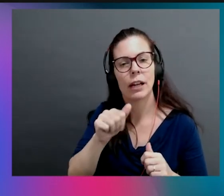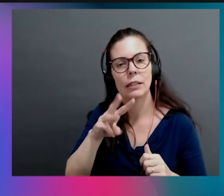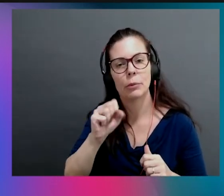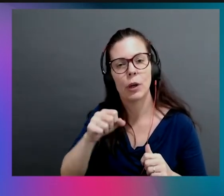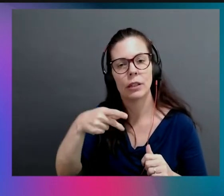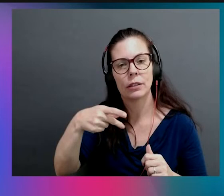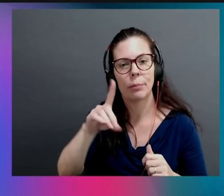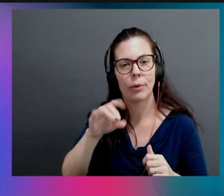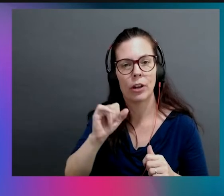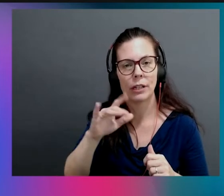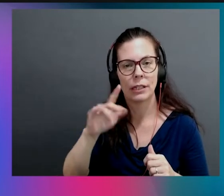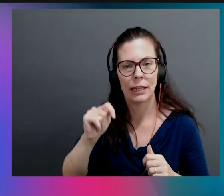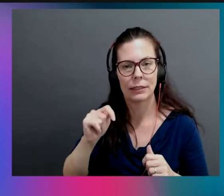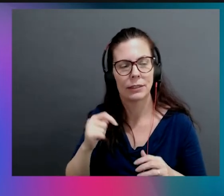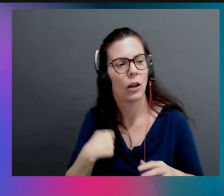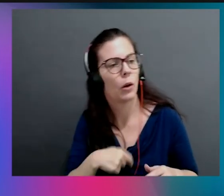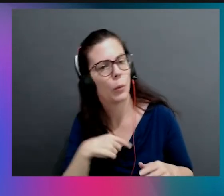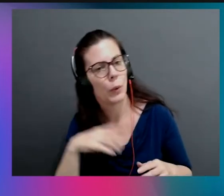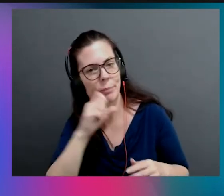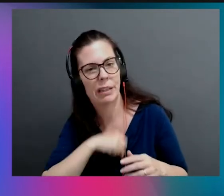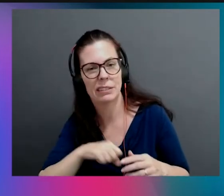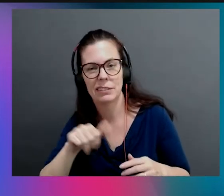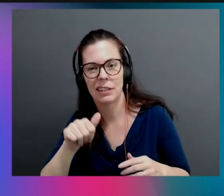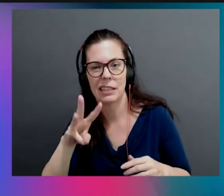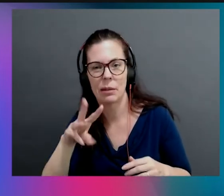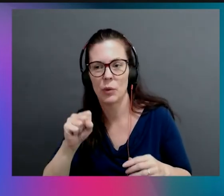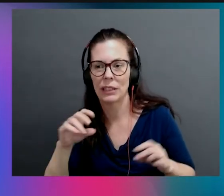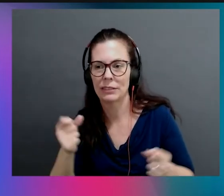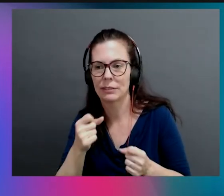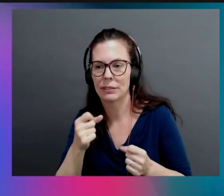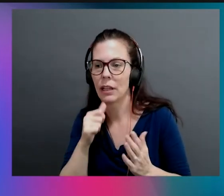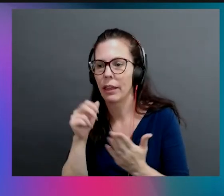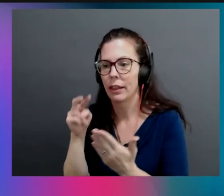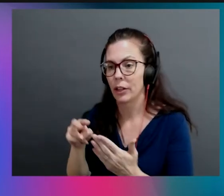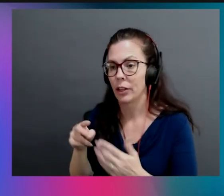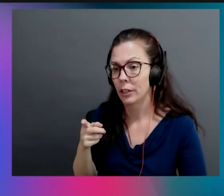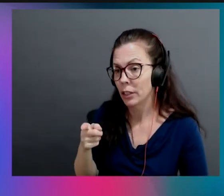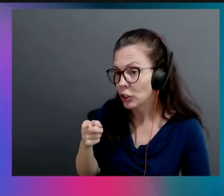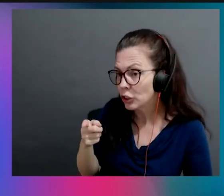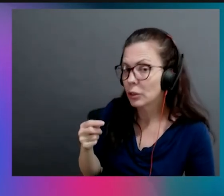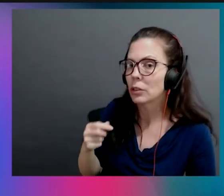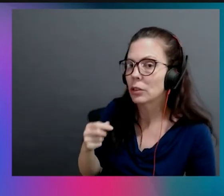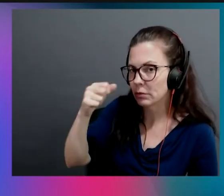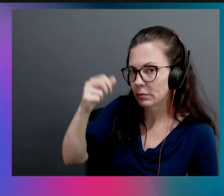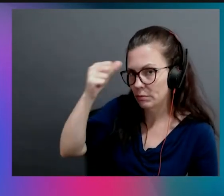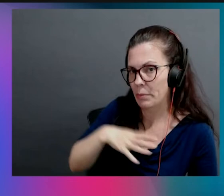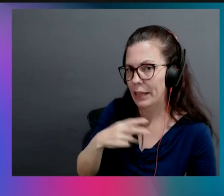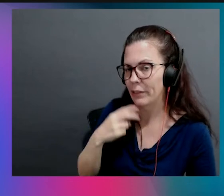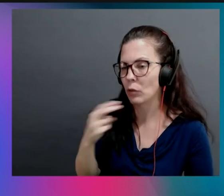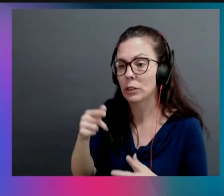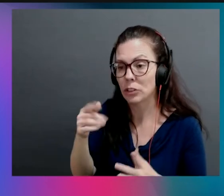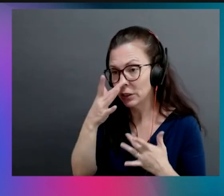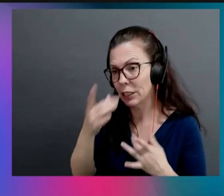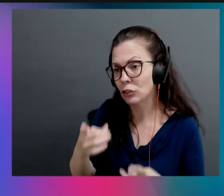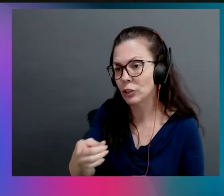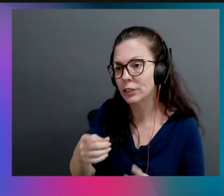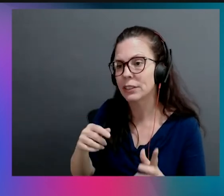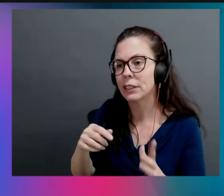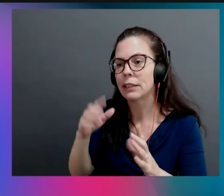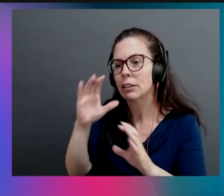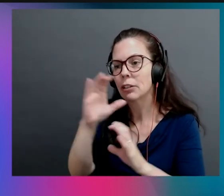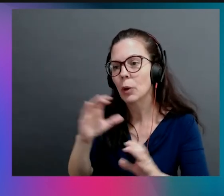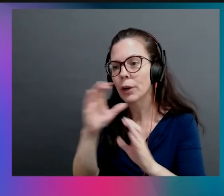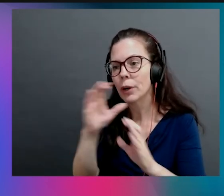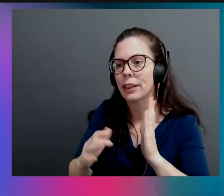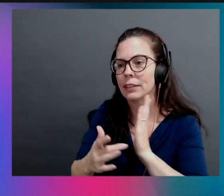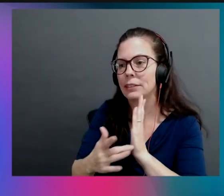missed 2022. AWS. That's okay. Yeah. Are you interested in exploring the future of technology with speakers such as Mikio Kaku, Adam